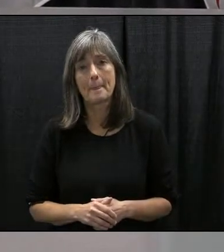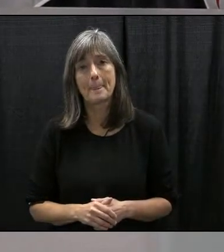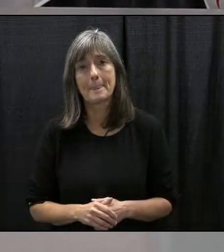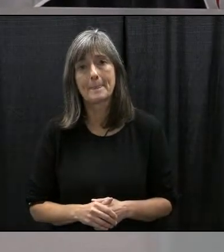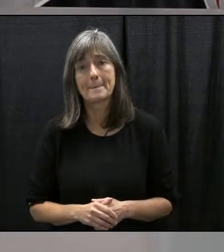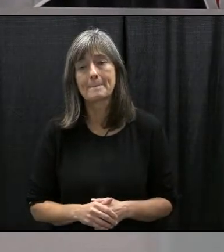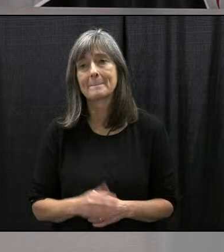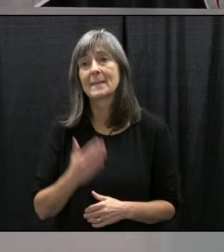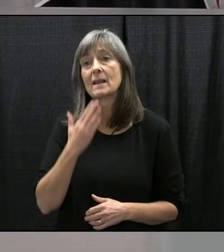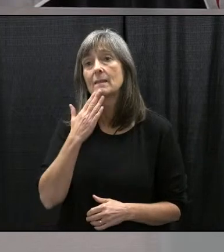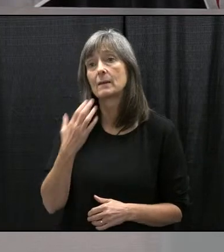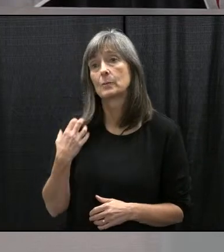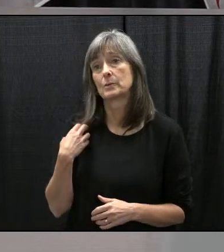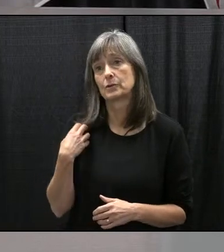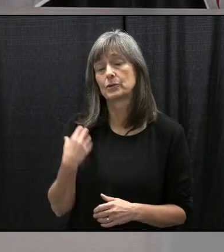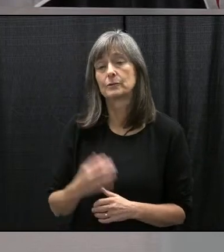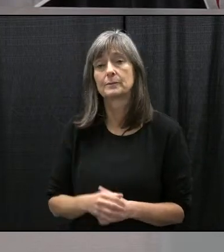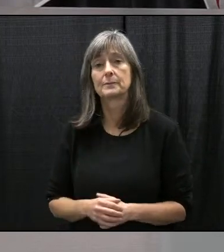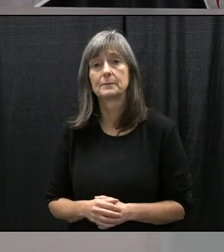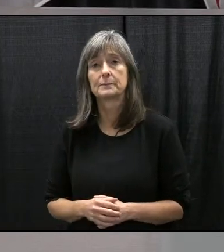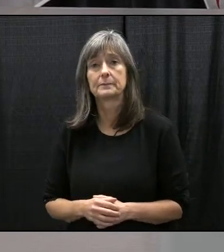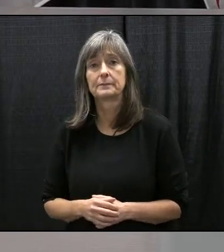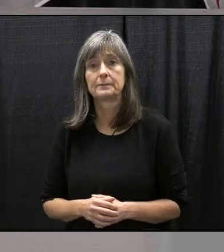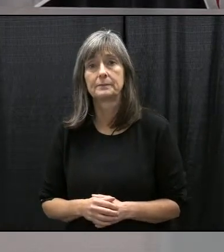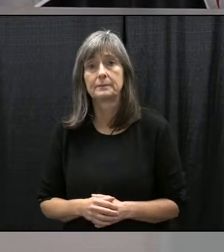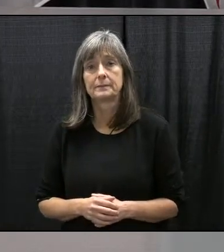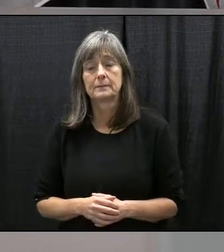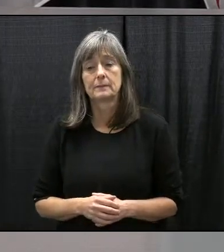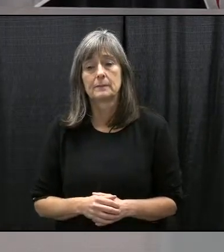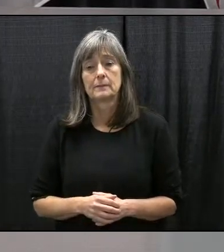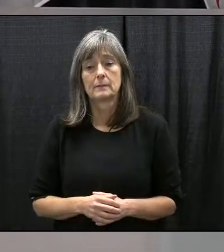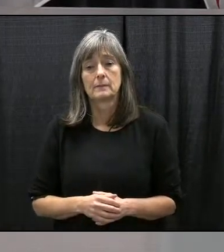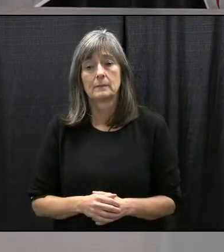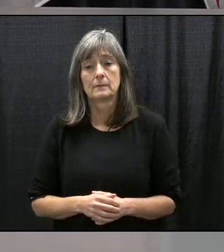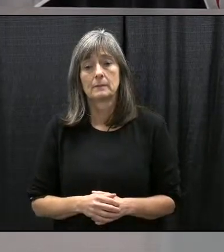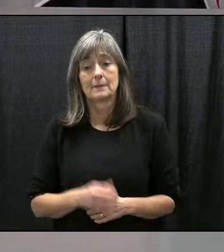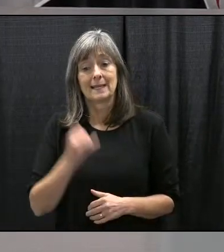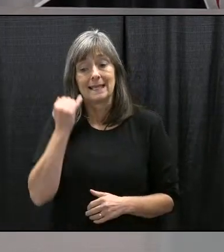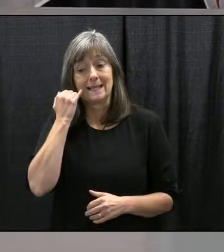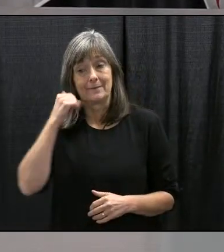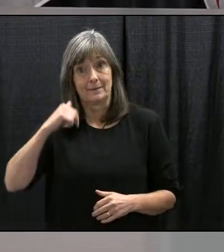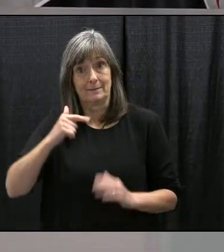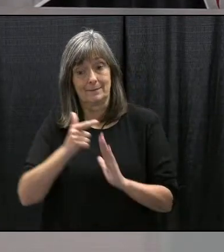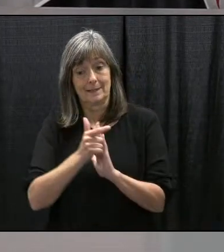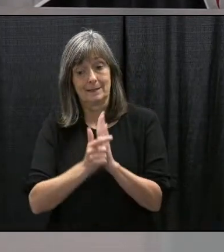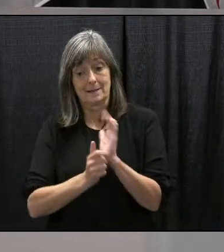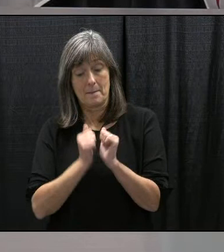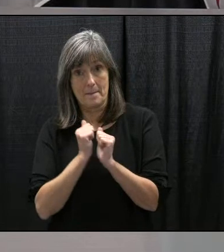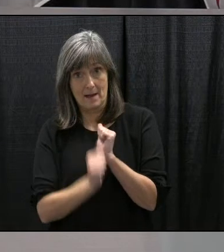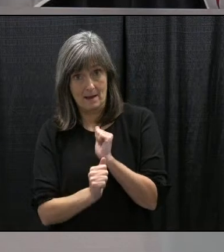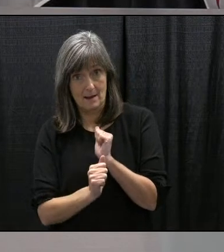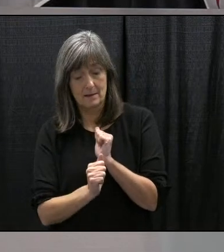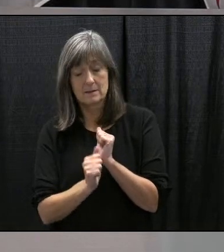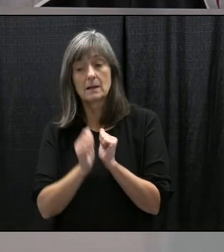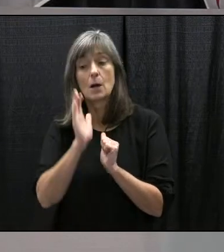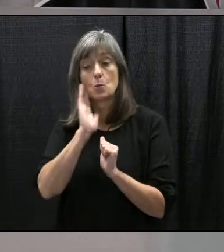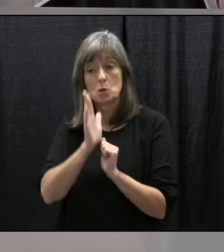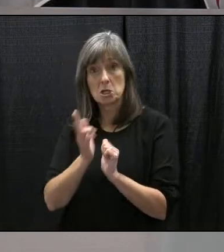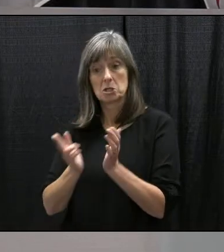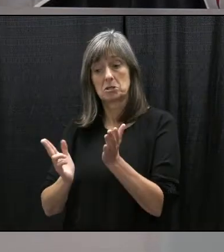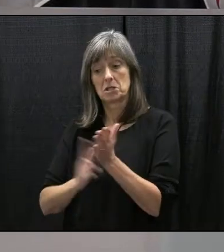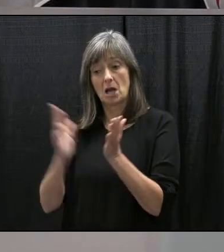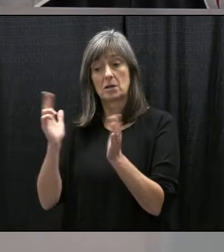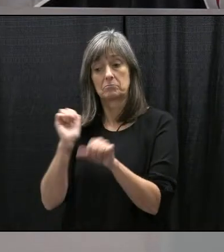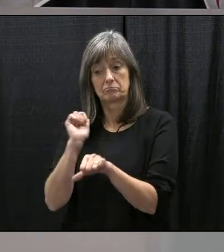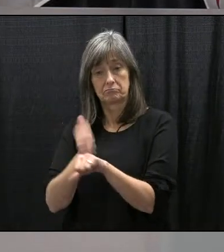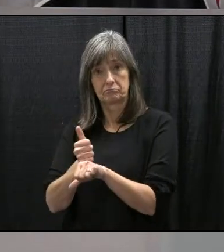you, Minister, for taking our questions today. I'm just wondering if this legislation passes and is implemented on December the 3rd,